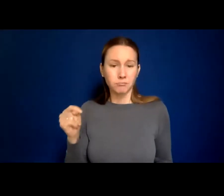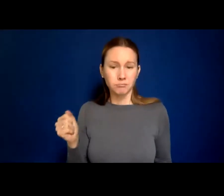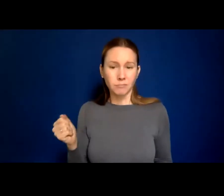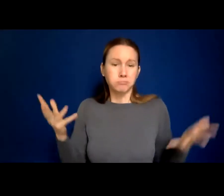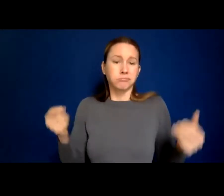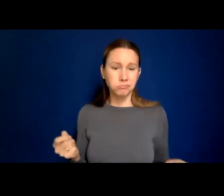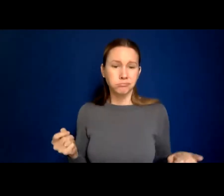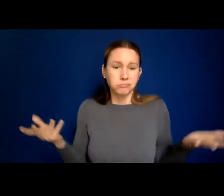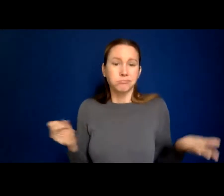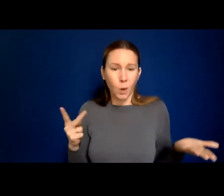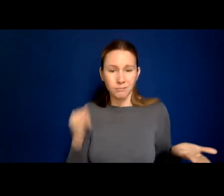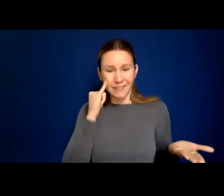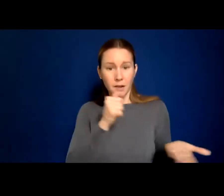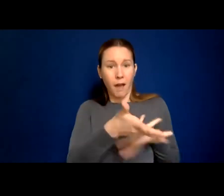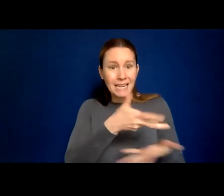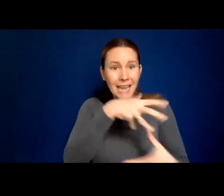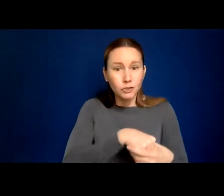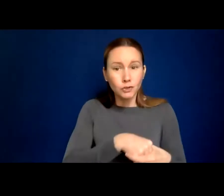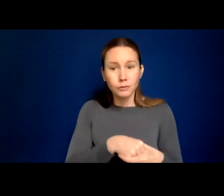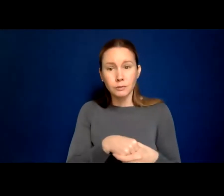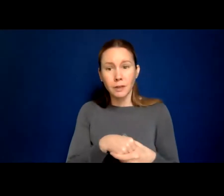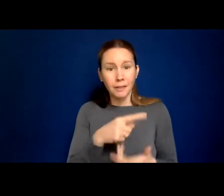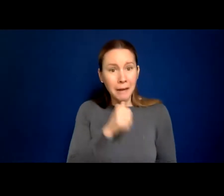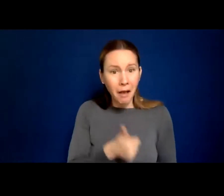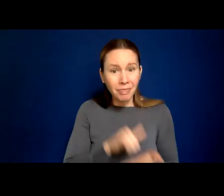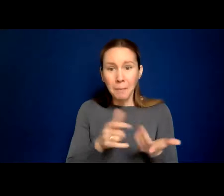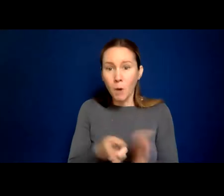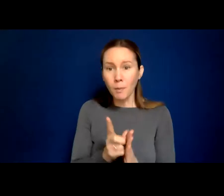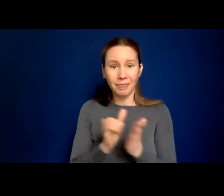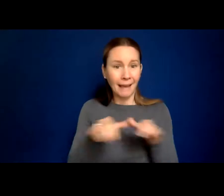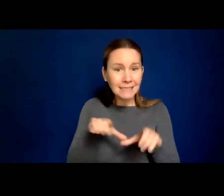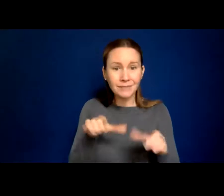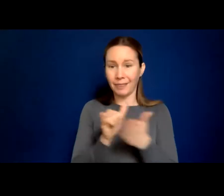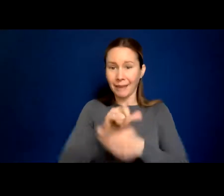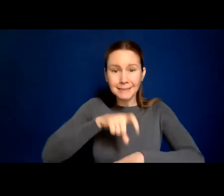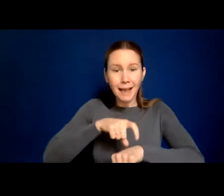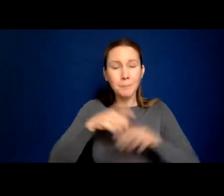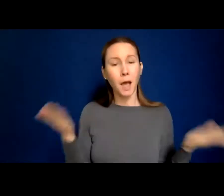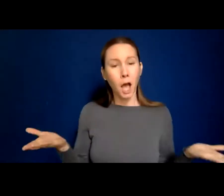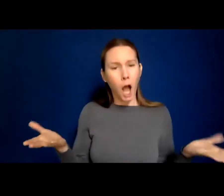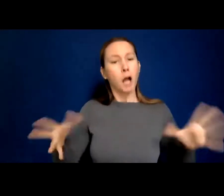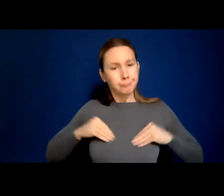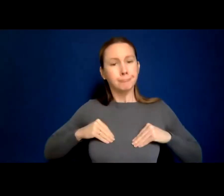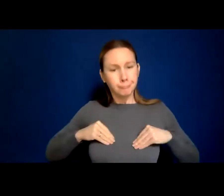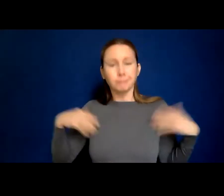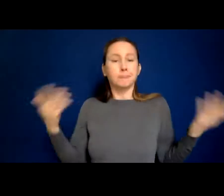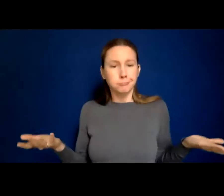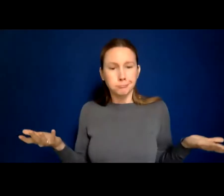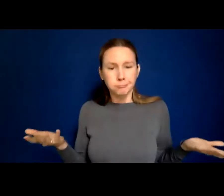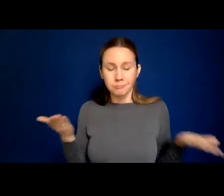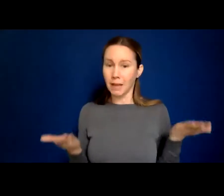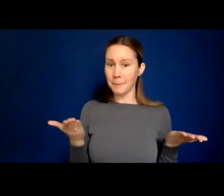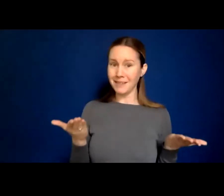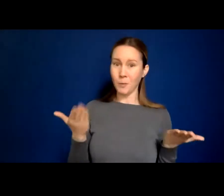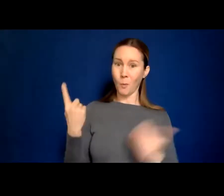what? All right, so they're gonna not engage with that activity on that time. What works one day might really not work the